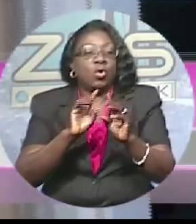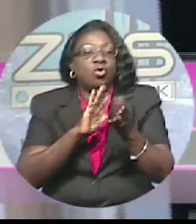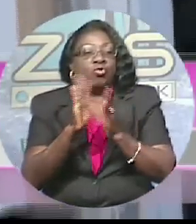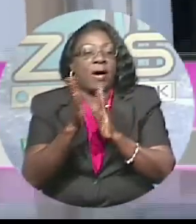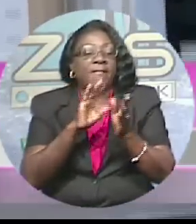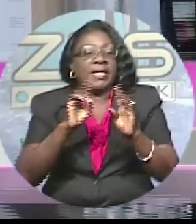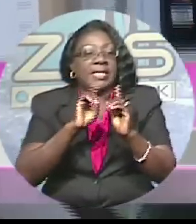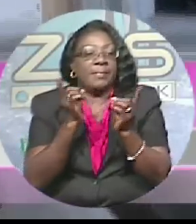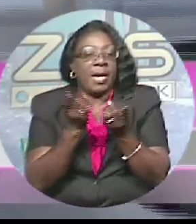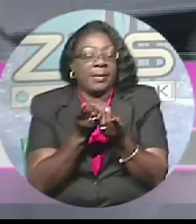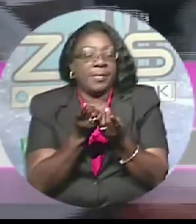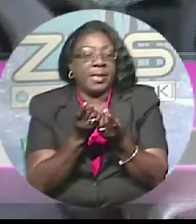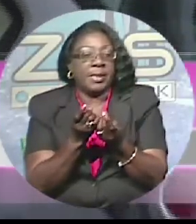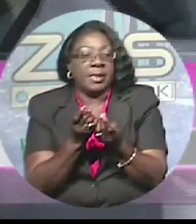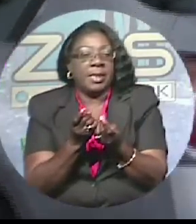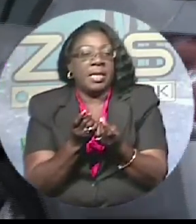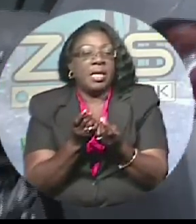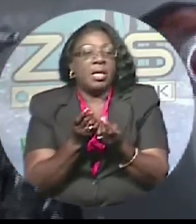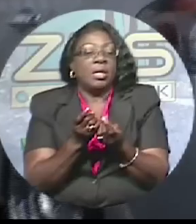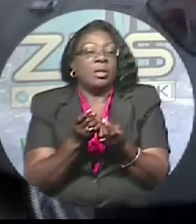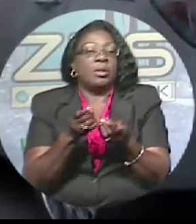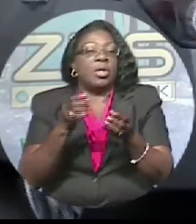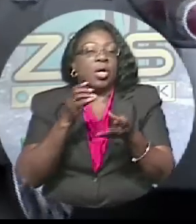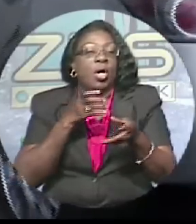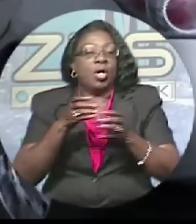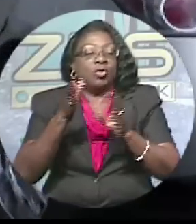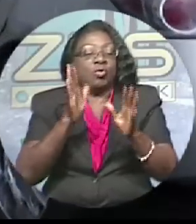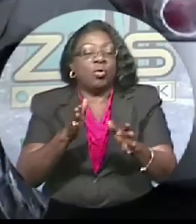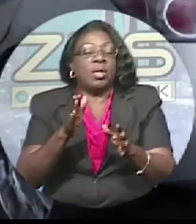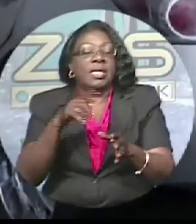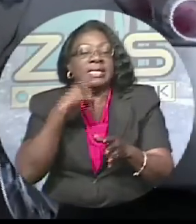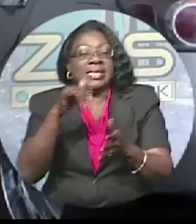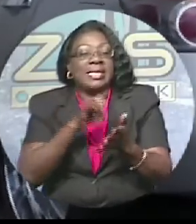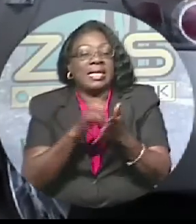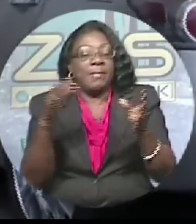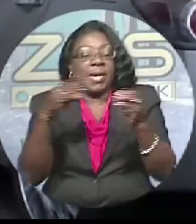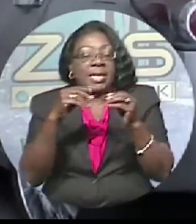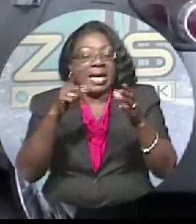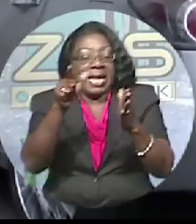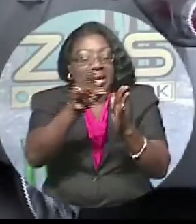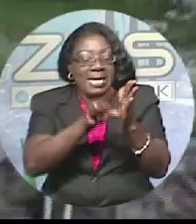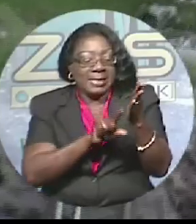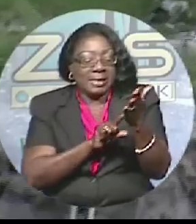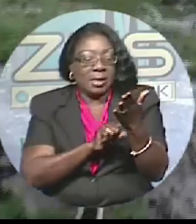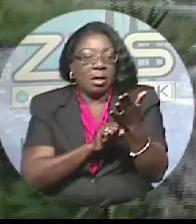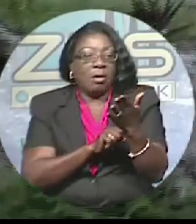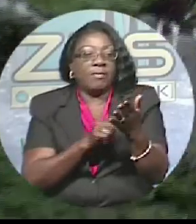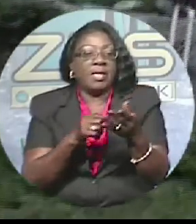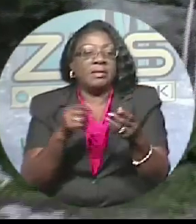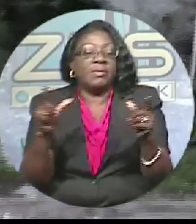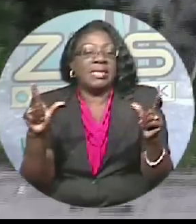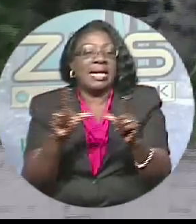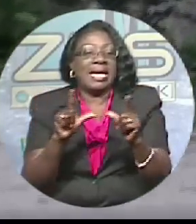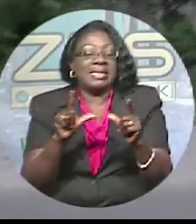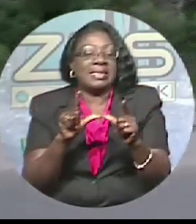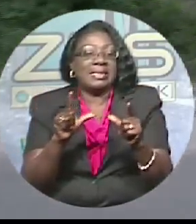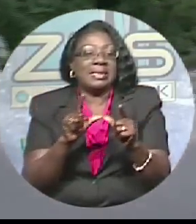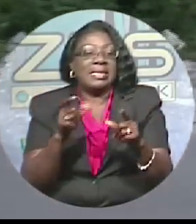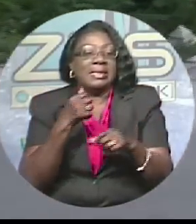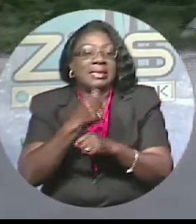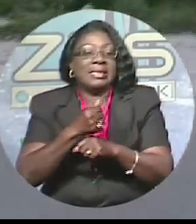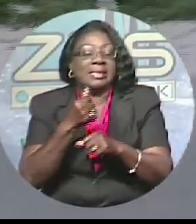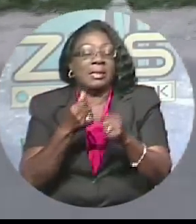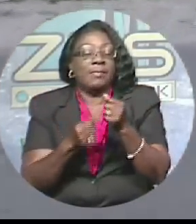an outdated system. Road Traffic Controller Ross Smith says he met a list of deficiencies which affected vehicle licensing, inspection,